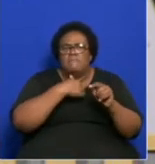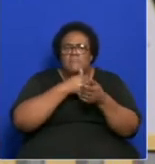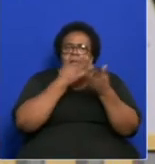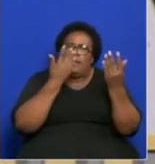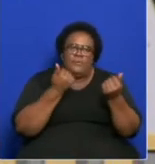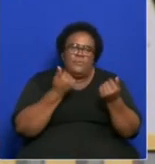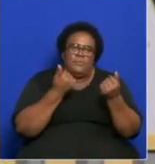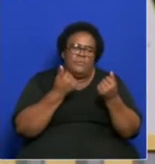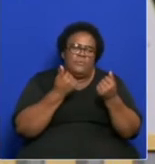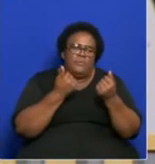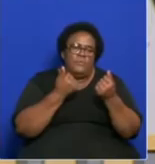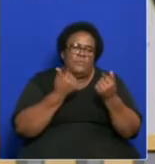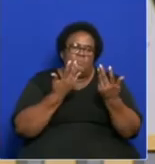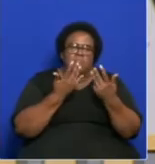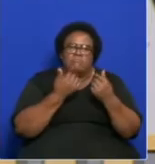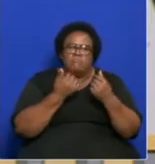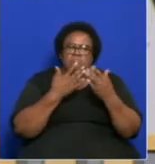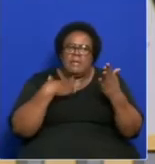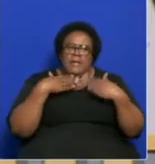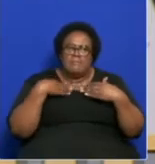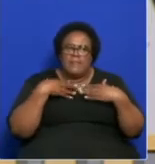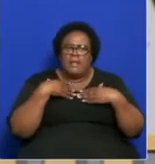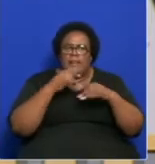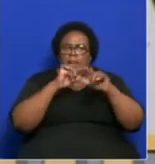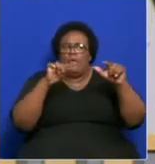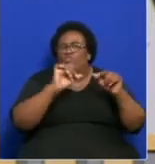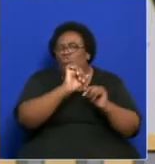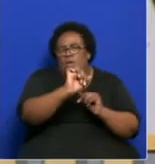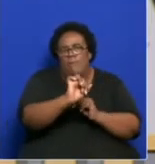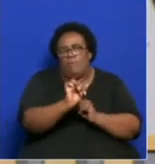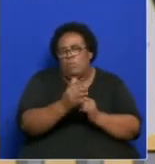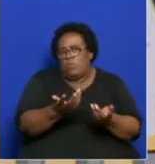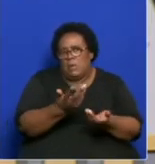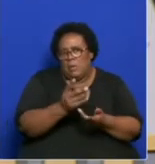their administrative language in that space. And